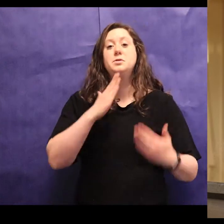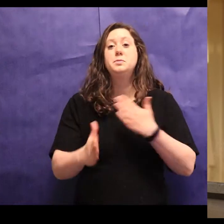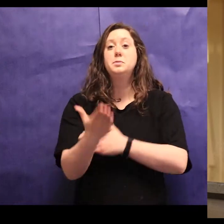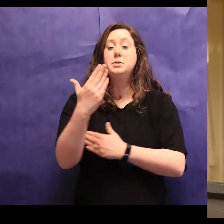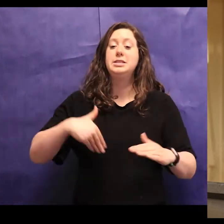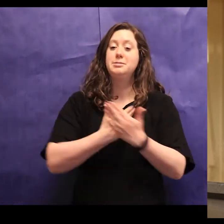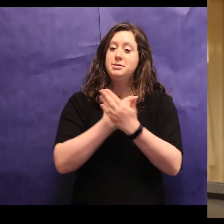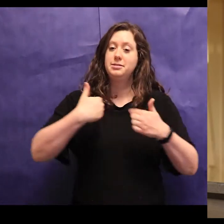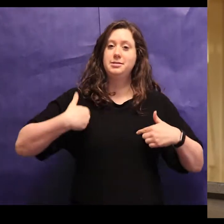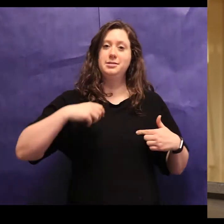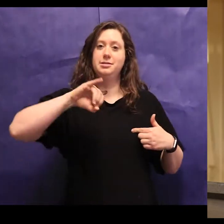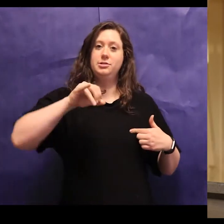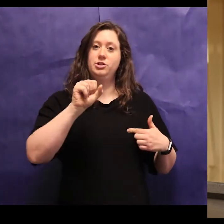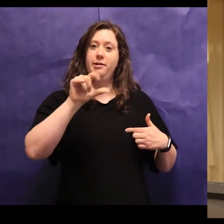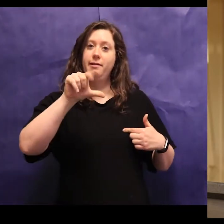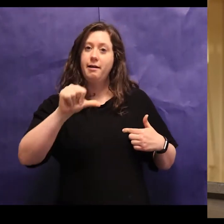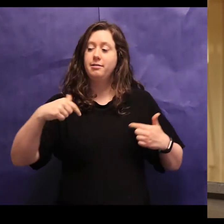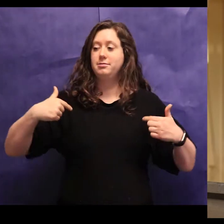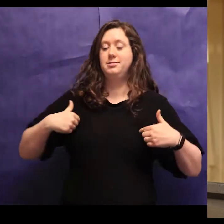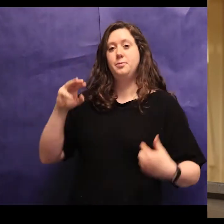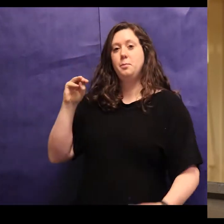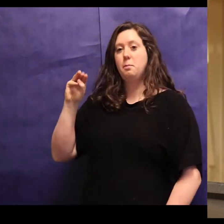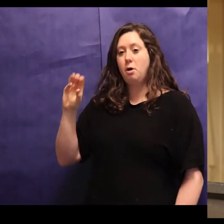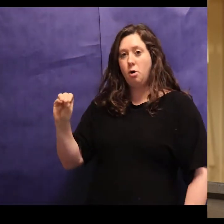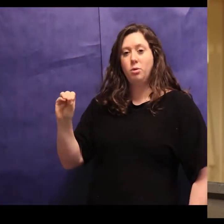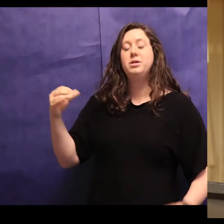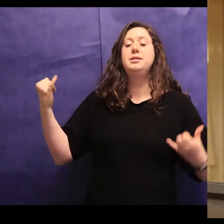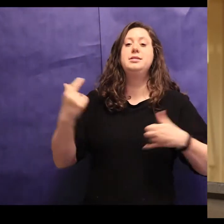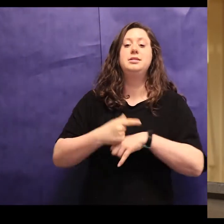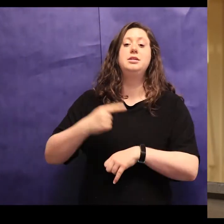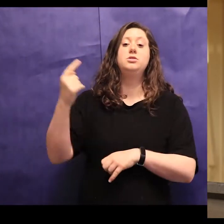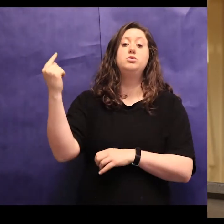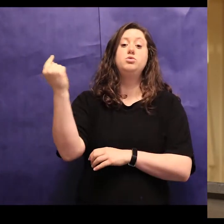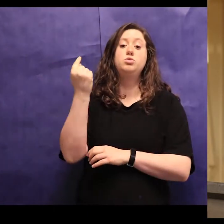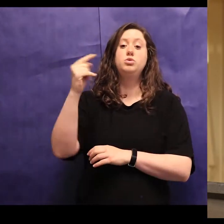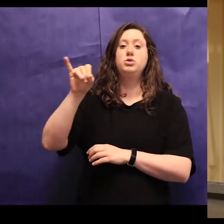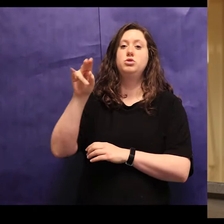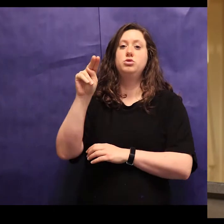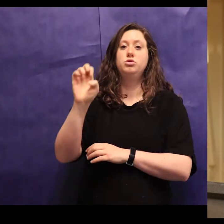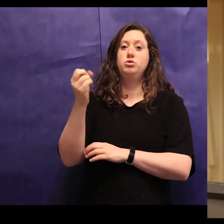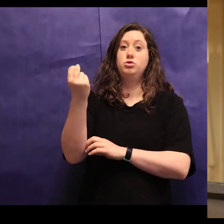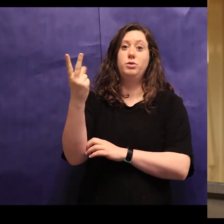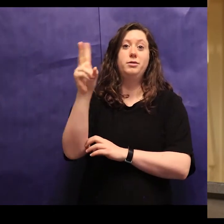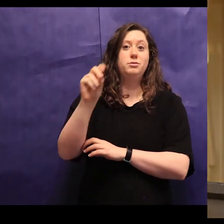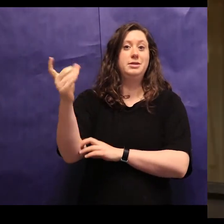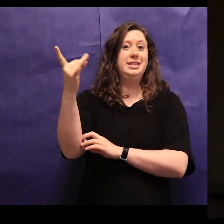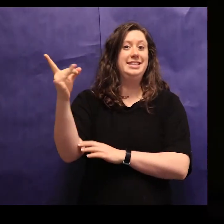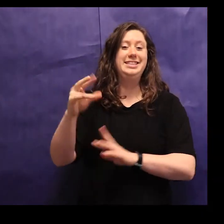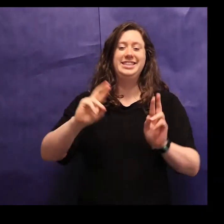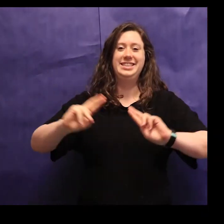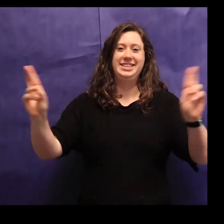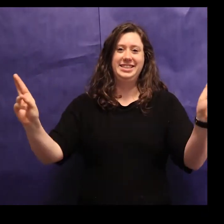Good morning, T-Birds. It's Jayla. And it's Mo here with Shaman Tome News. Today is Tuesday, June 12th, 2018, so let's get ready.